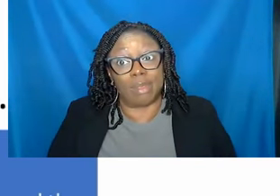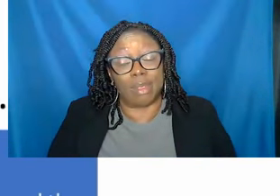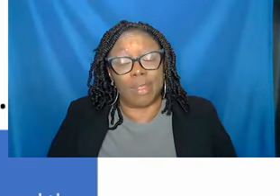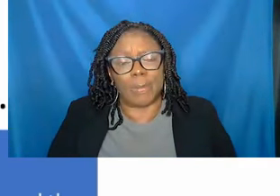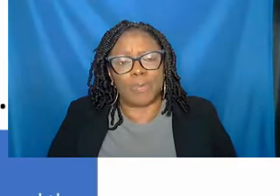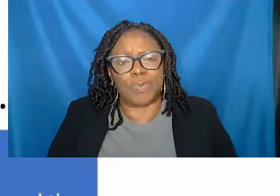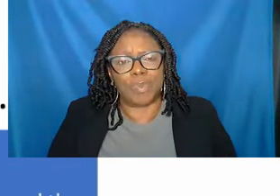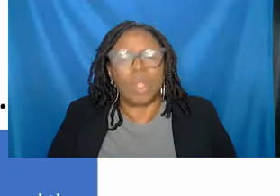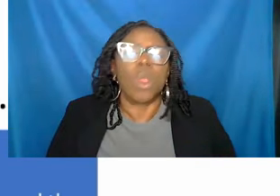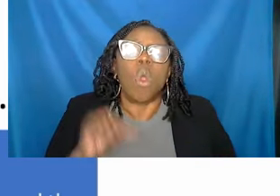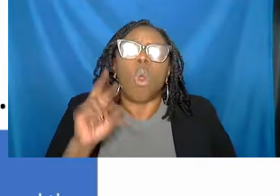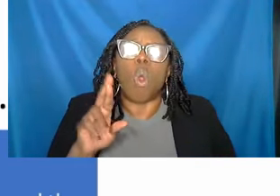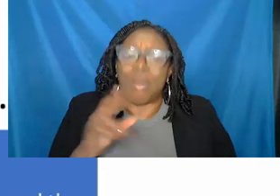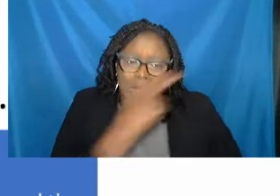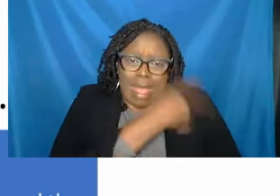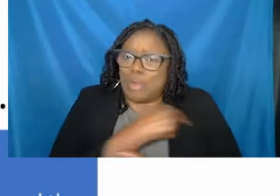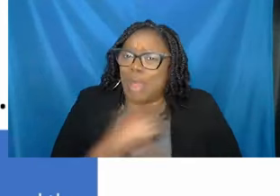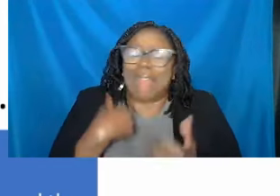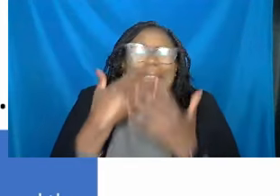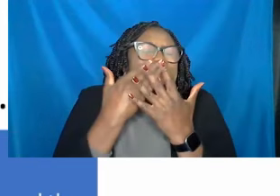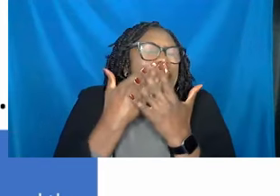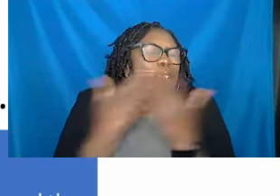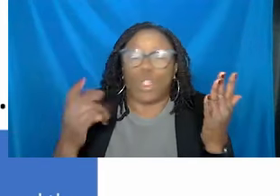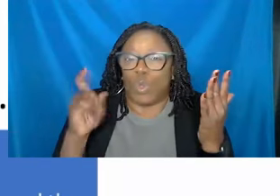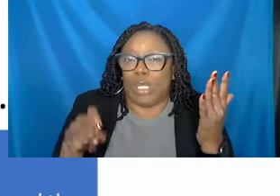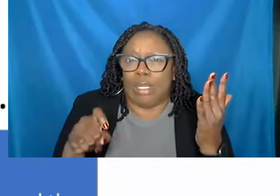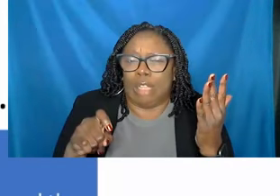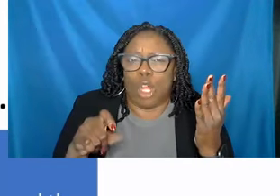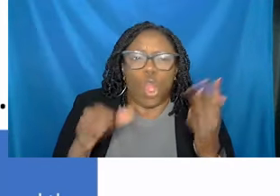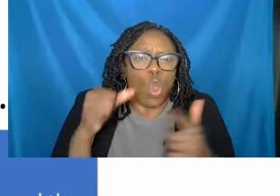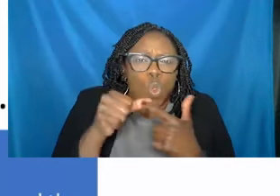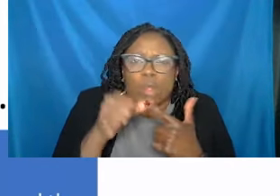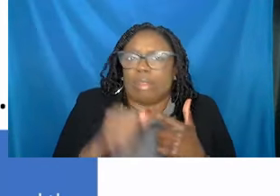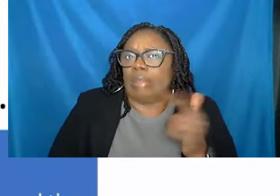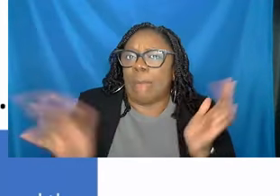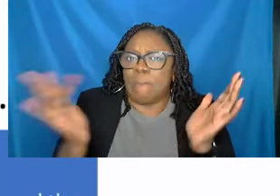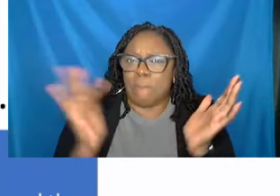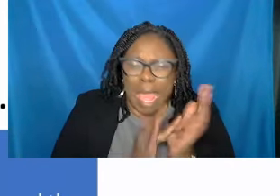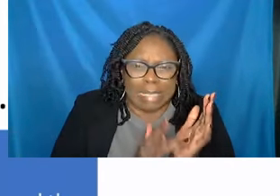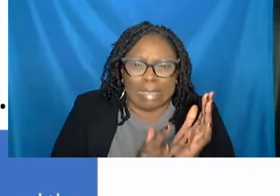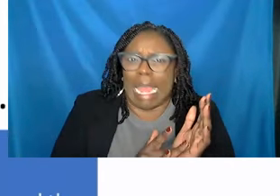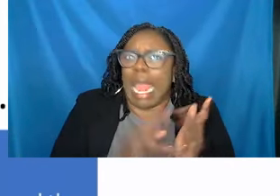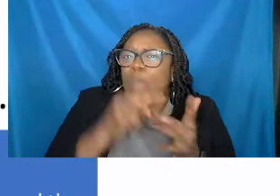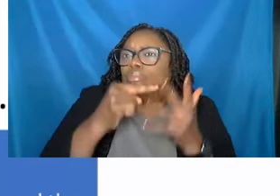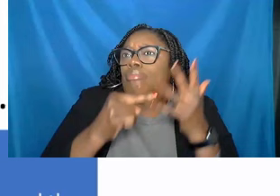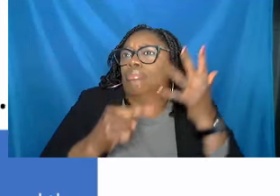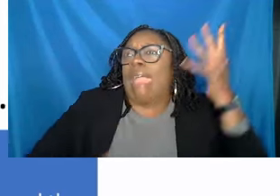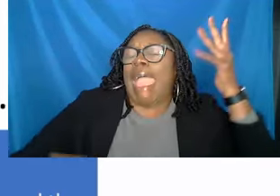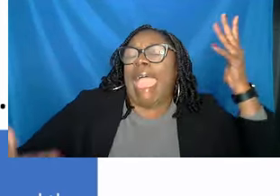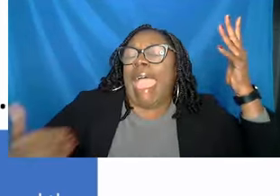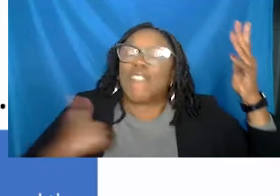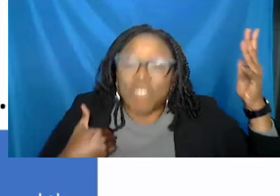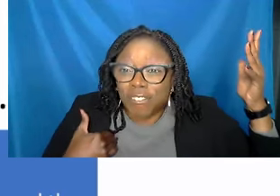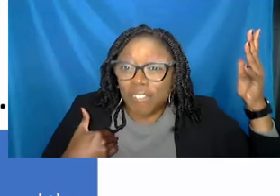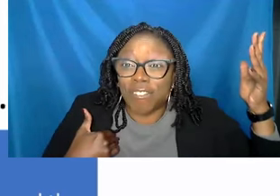one, right? You got everything you need in the hospital, glucometer sticks, strips, medication, right? You're in la-la land. And then you